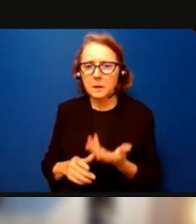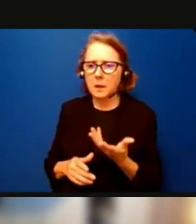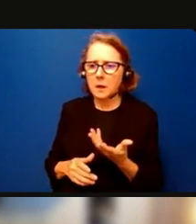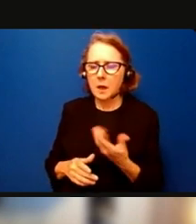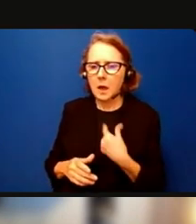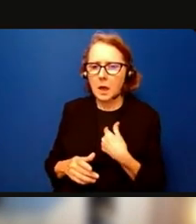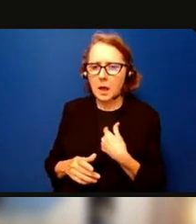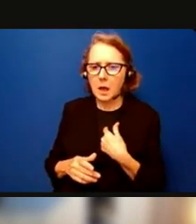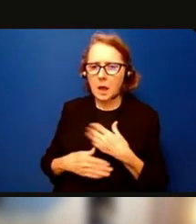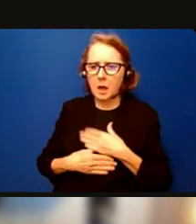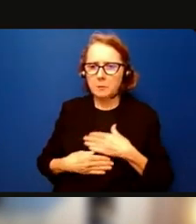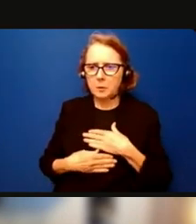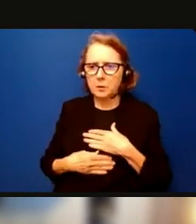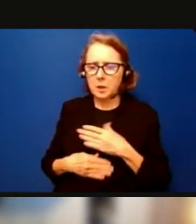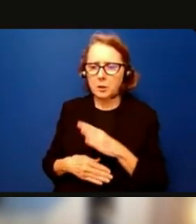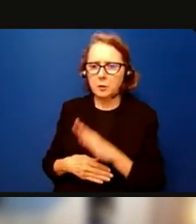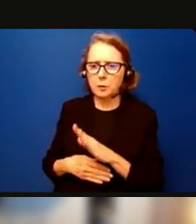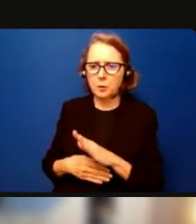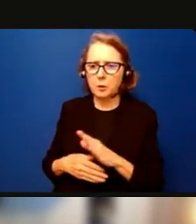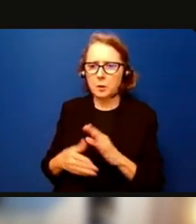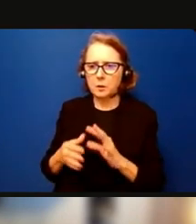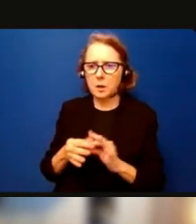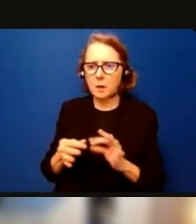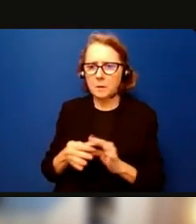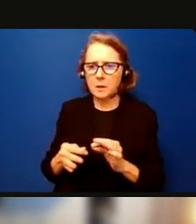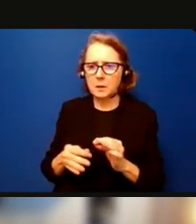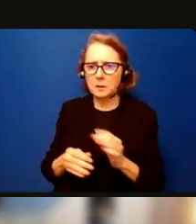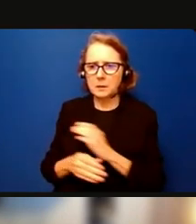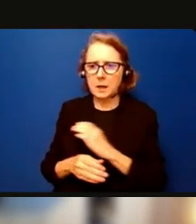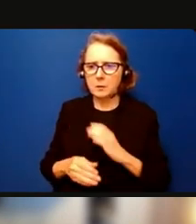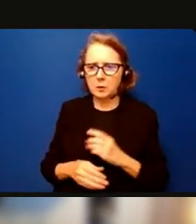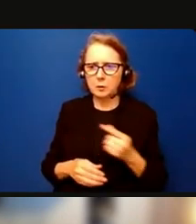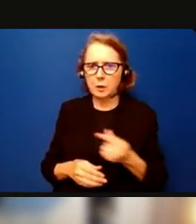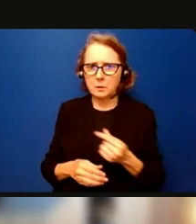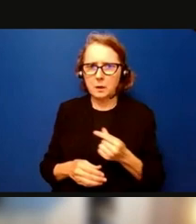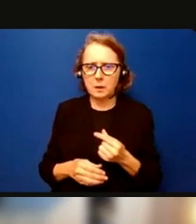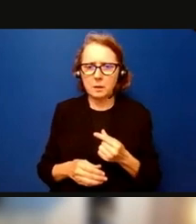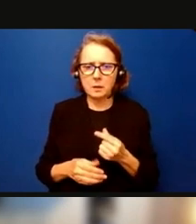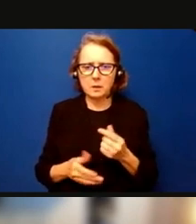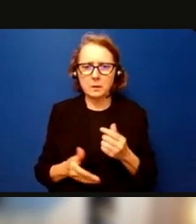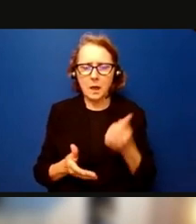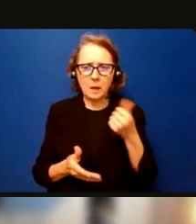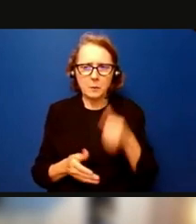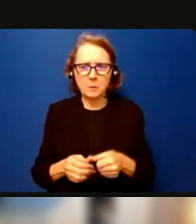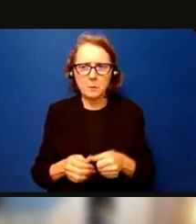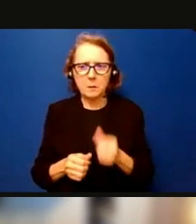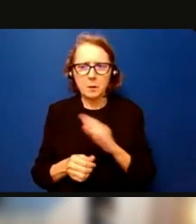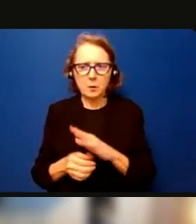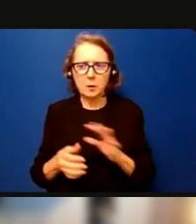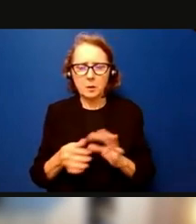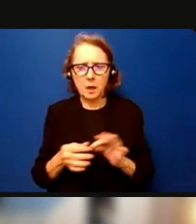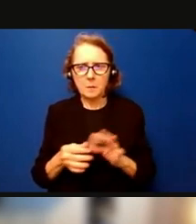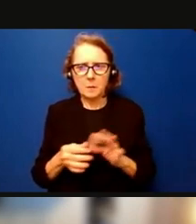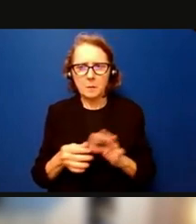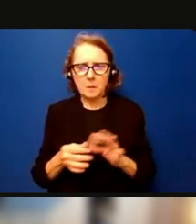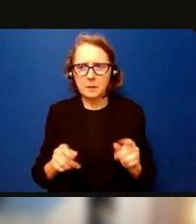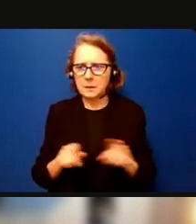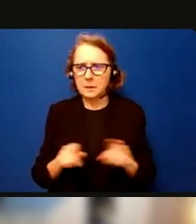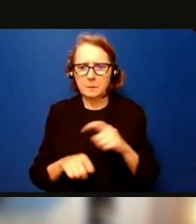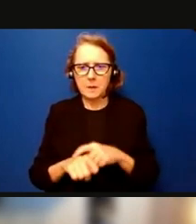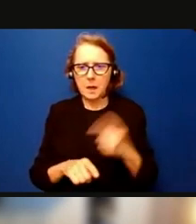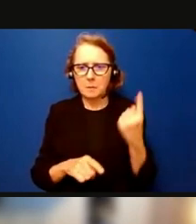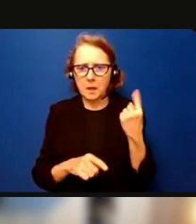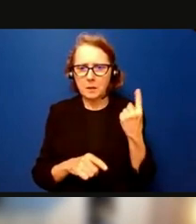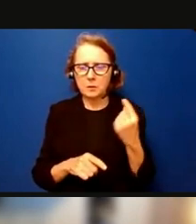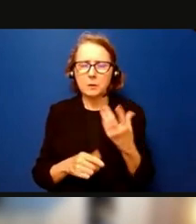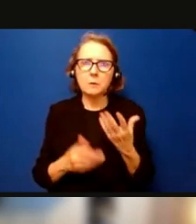I really appreciate your comments, Councilor Gonzalez. I know that was I remember your comments from this time last year. I guess it was last December